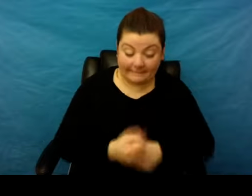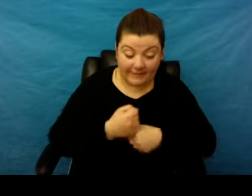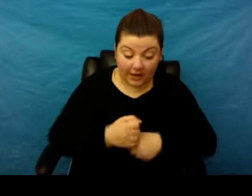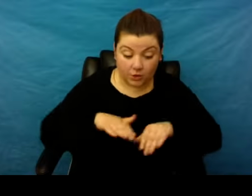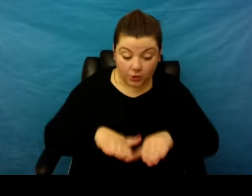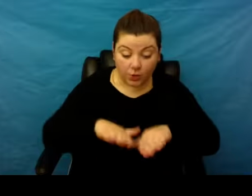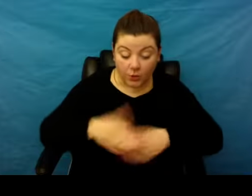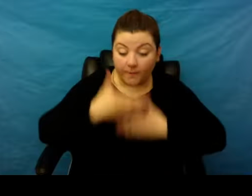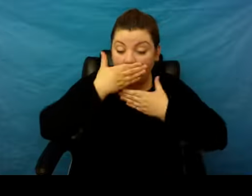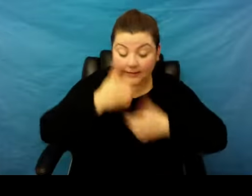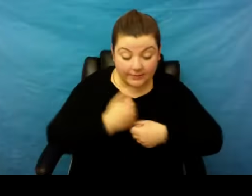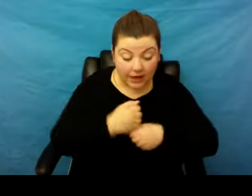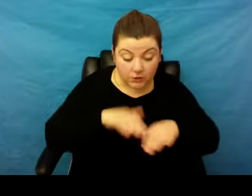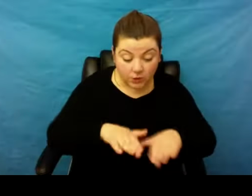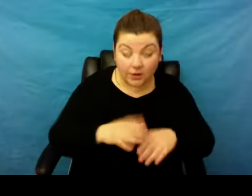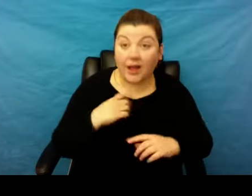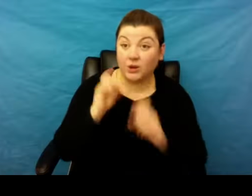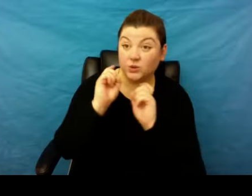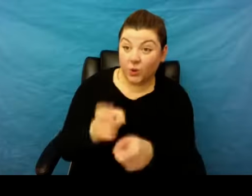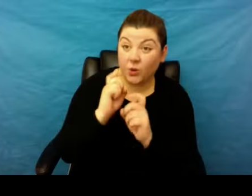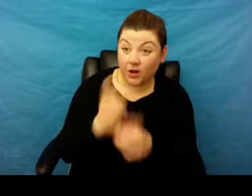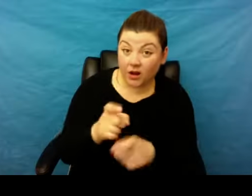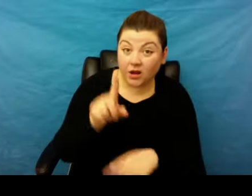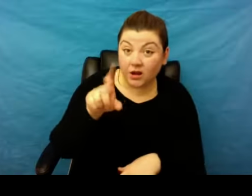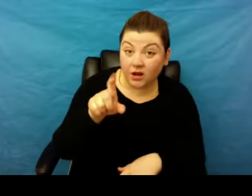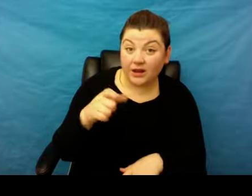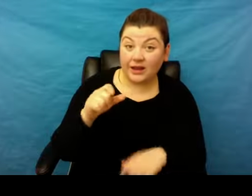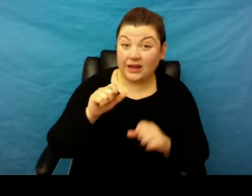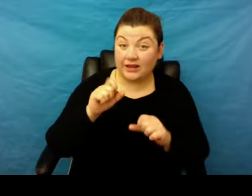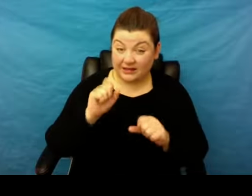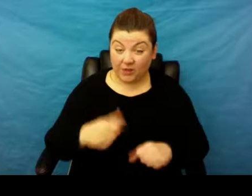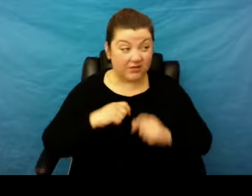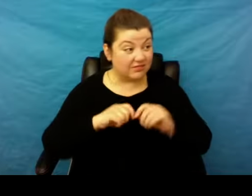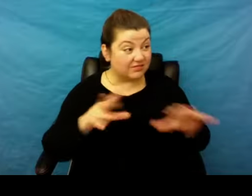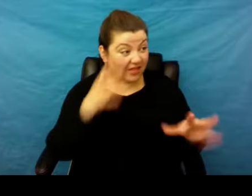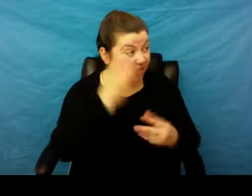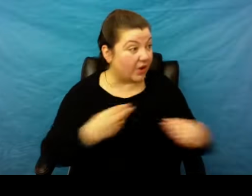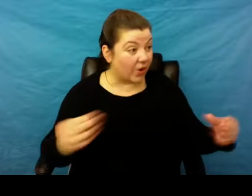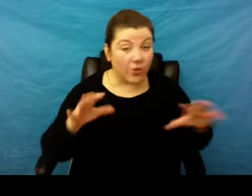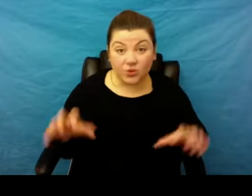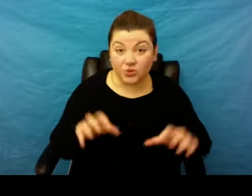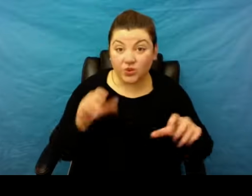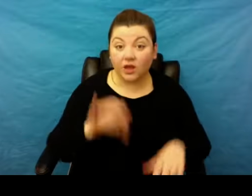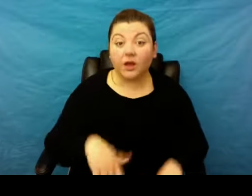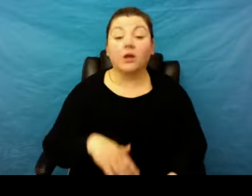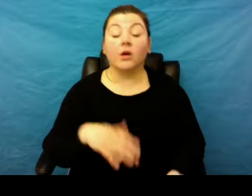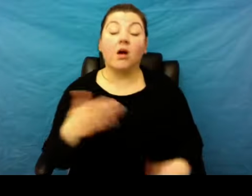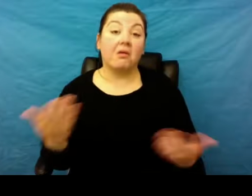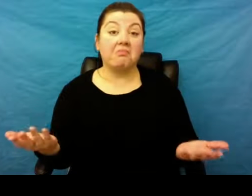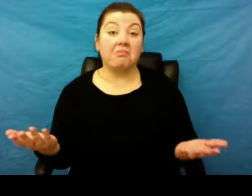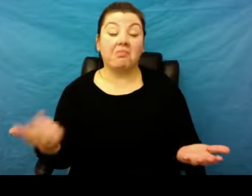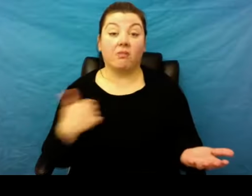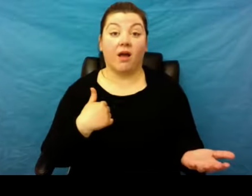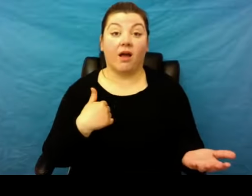I'm even thinking, is that something like that we should be sharing amongst each other now, homemade masks? Yeah, I think what I would